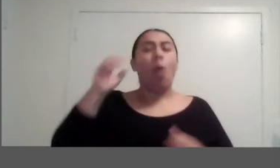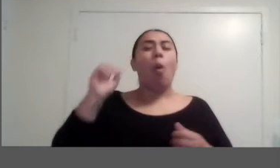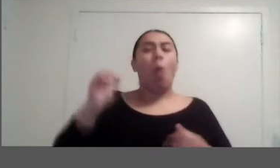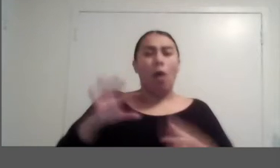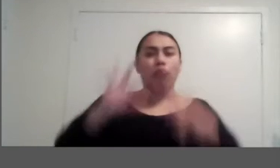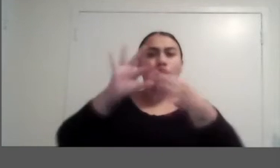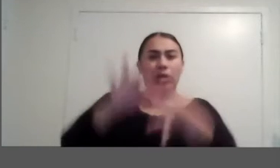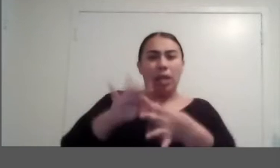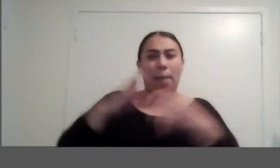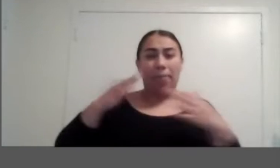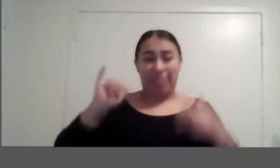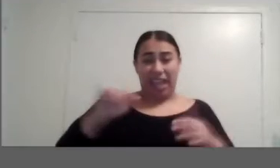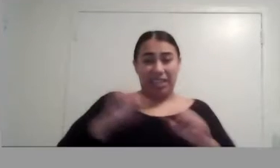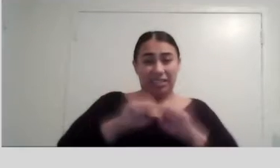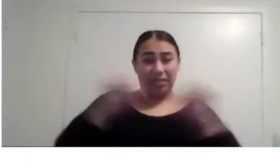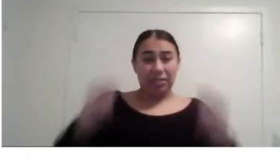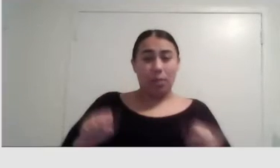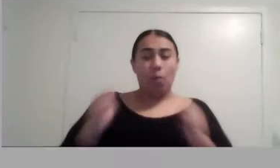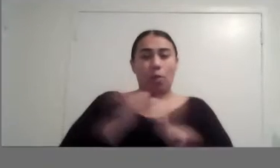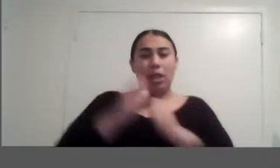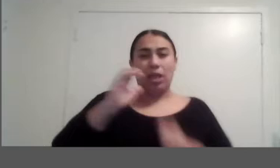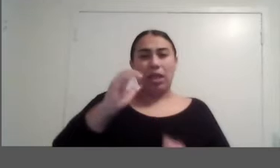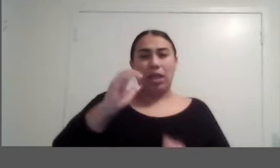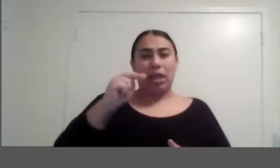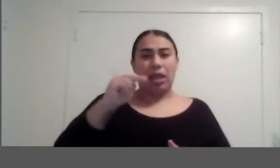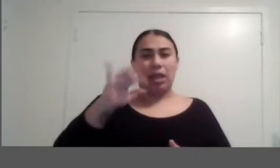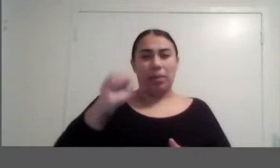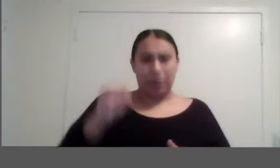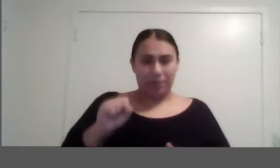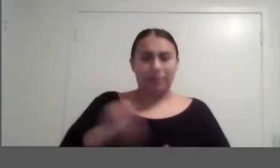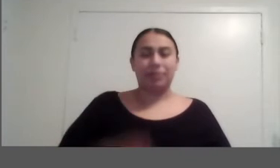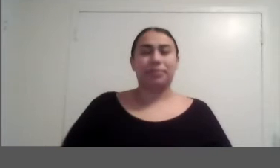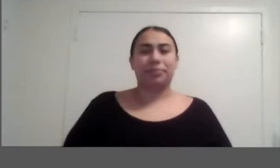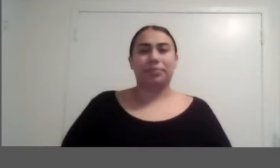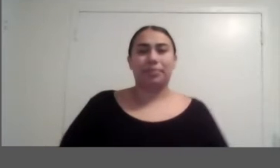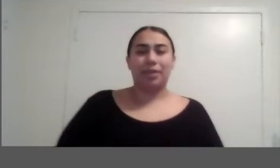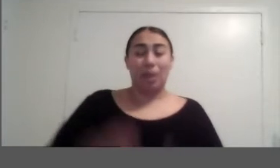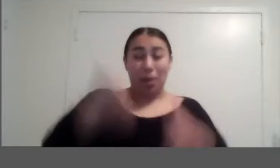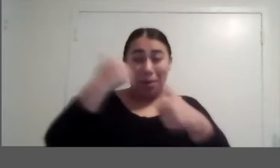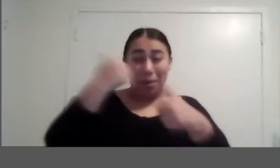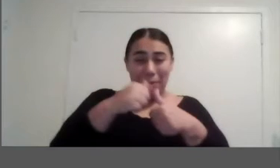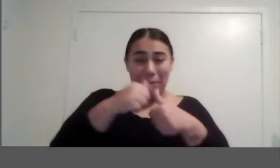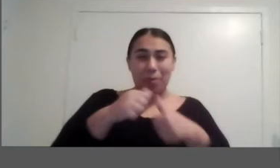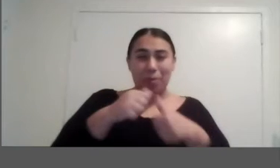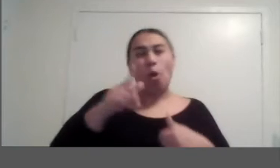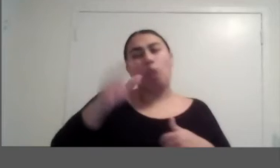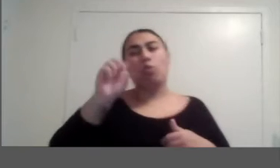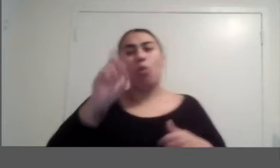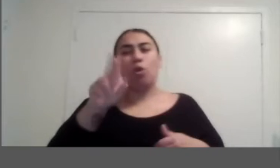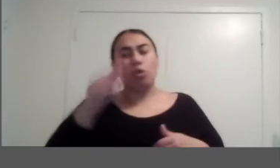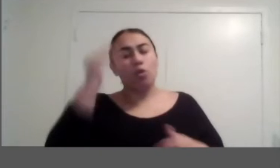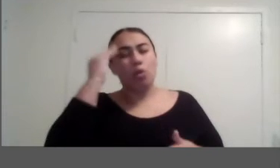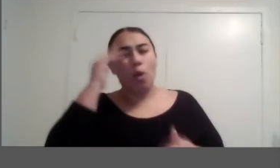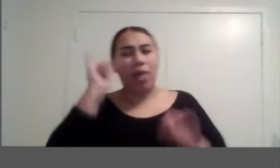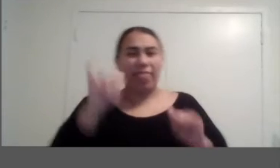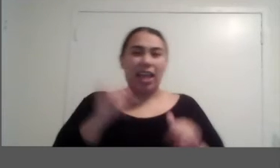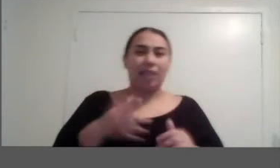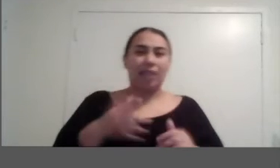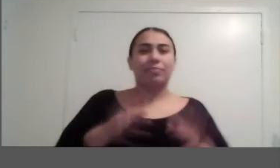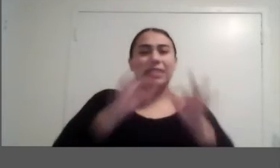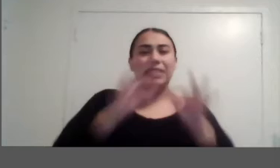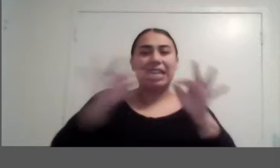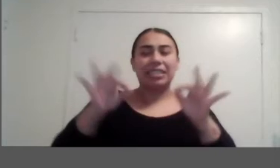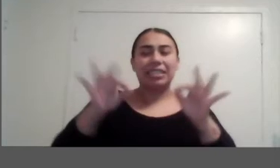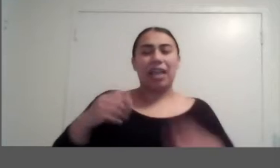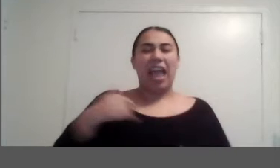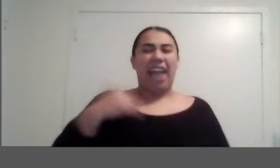medical cannabis simply for prevention. Expressions like, "I have a bad feeling in my gut," became popular for a reason,